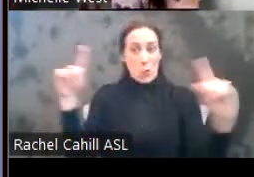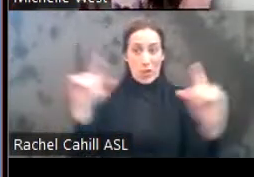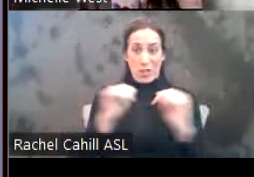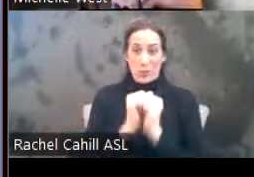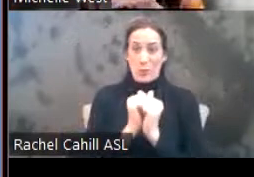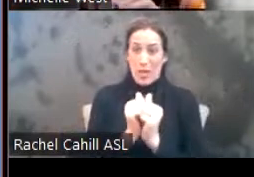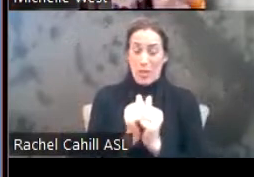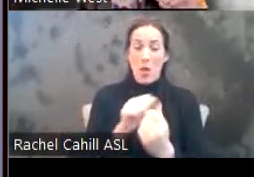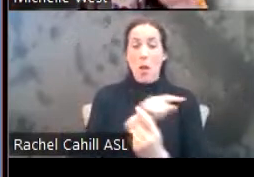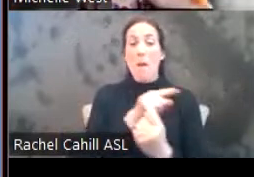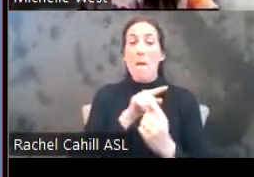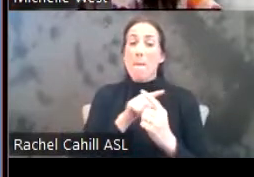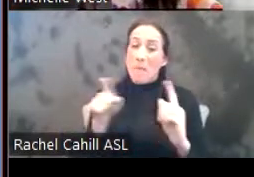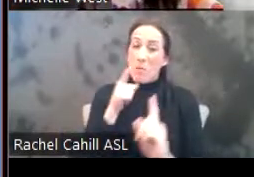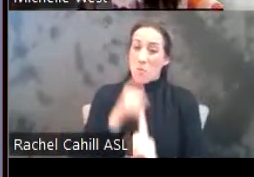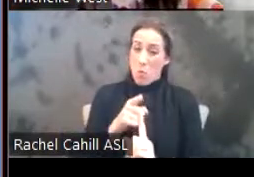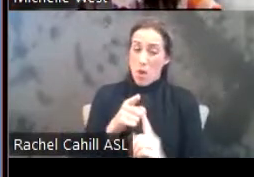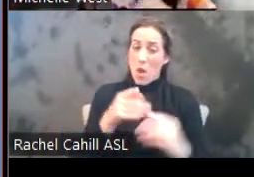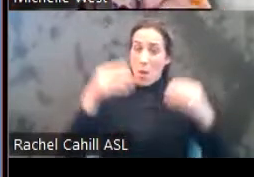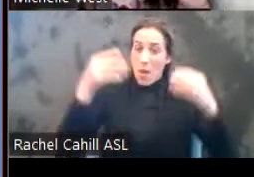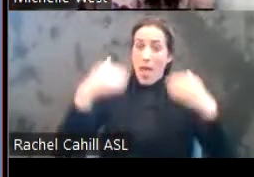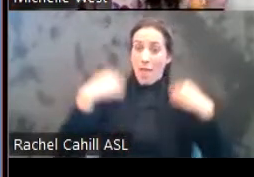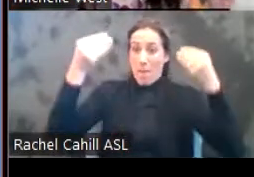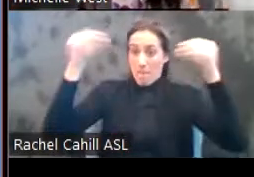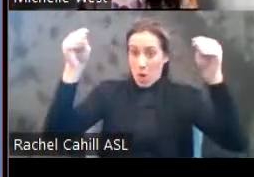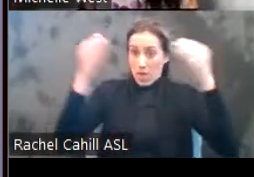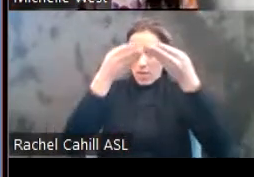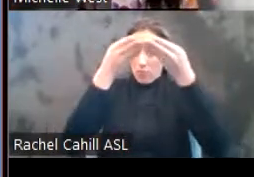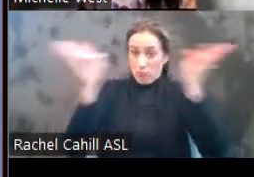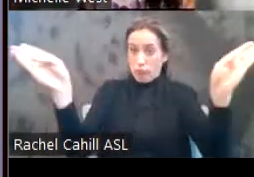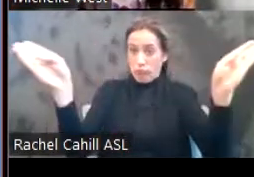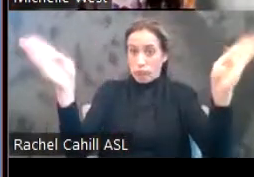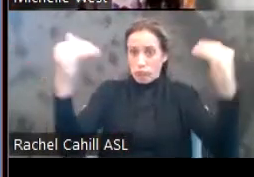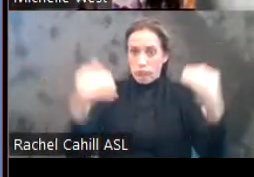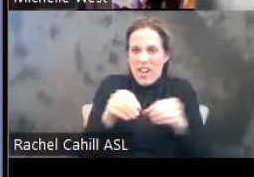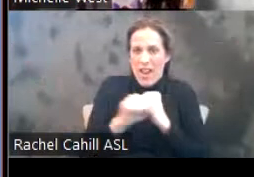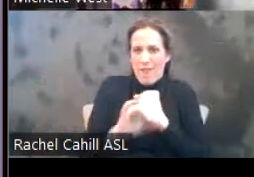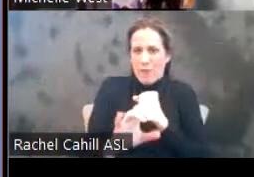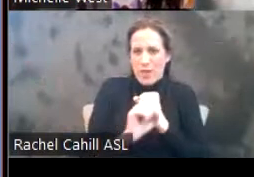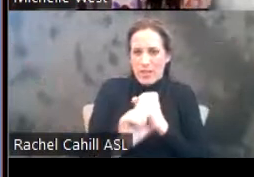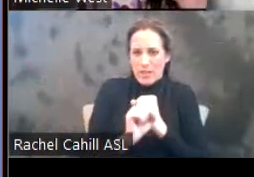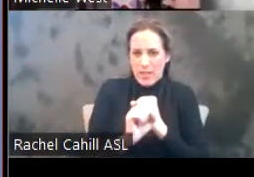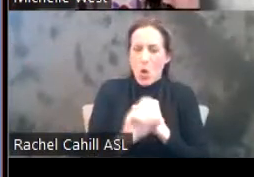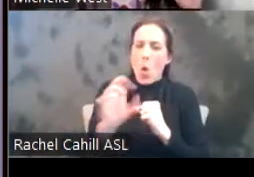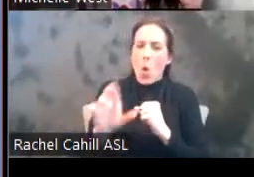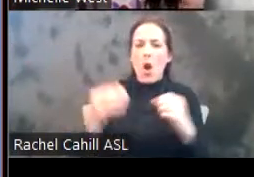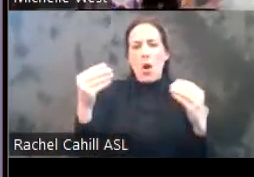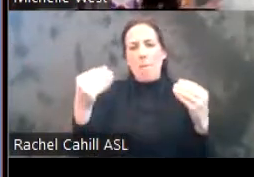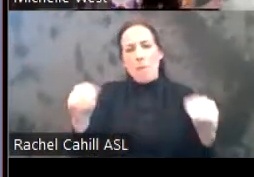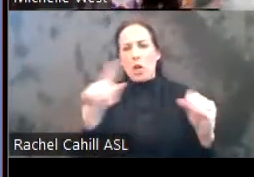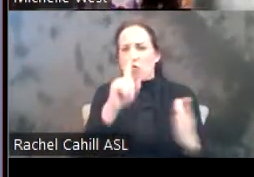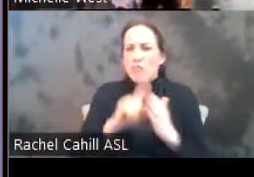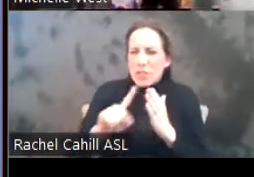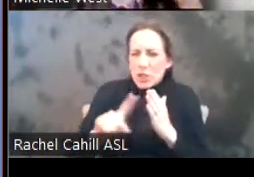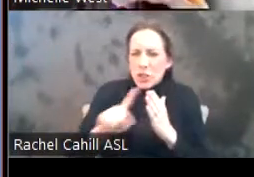you know, advertising is a sub area of marketing, and market research is the other sub area of marketing. You should know